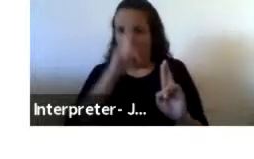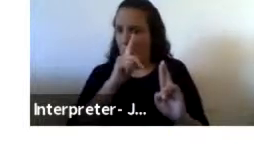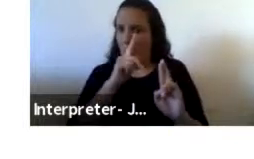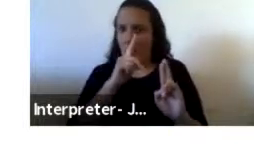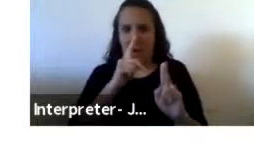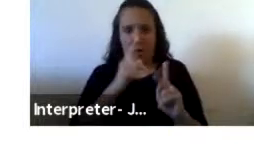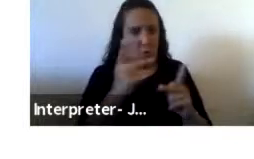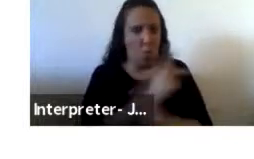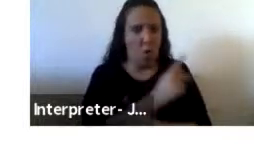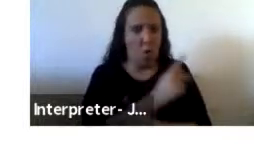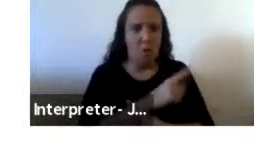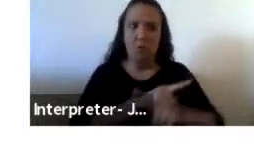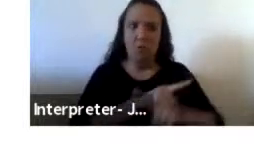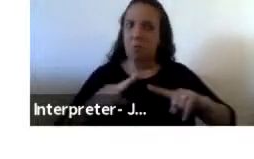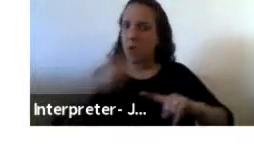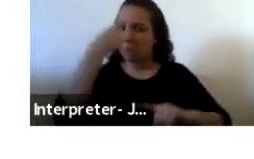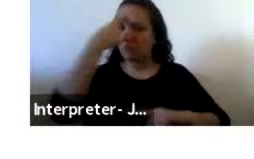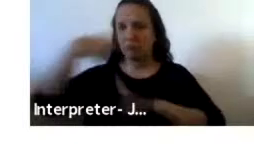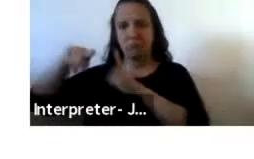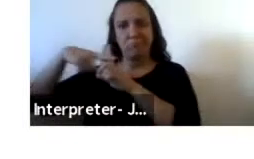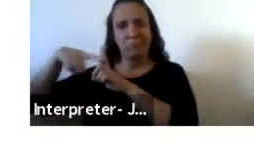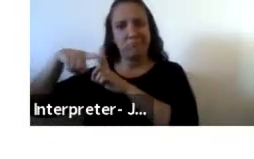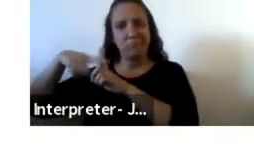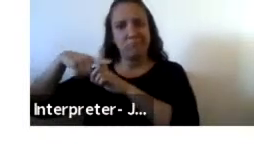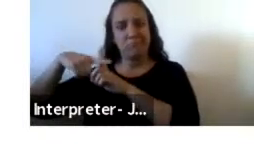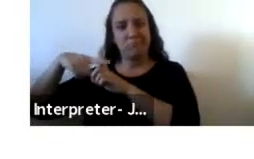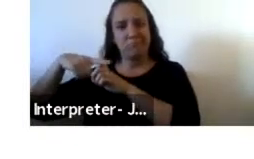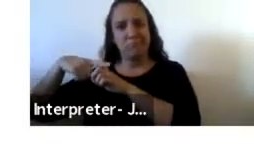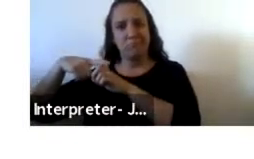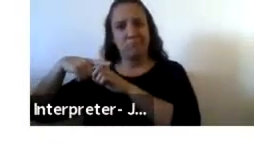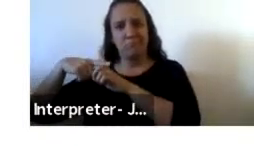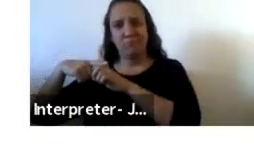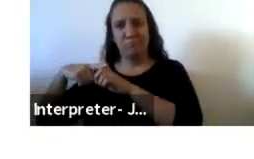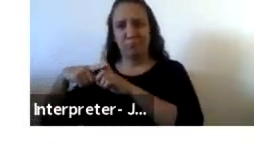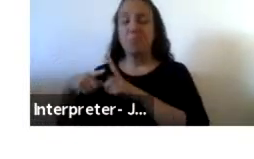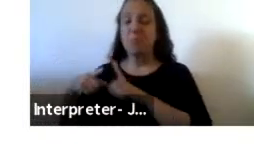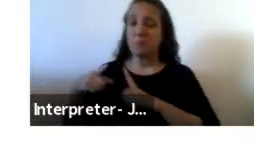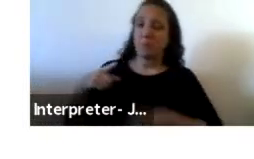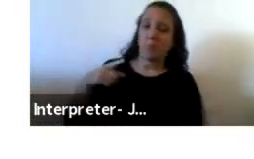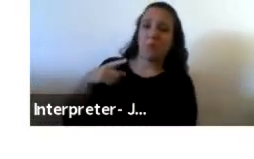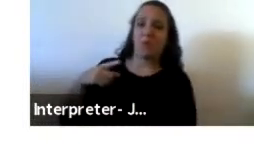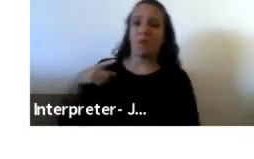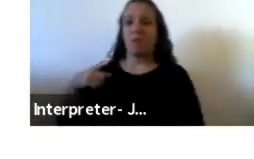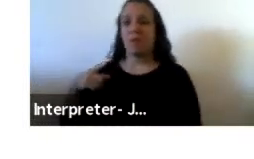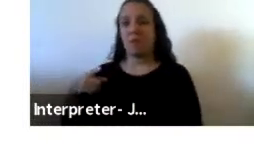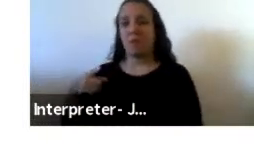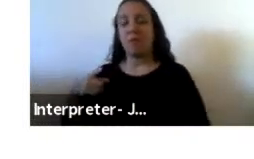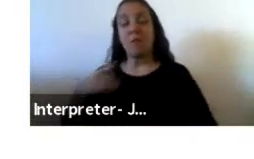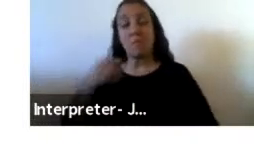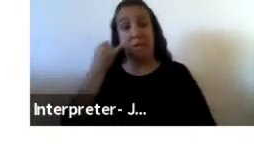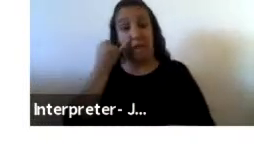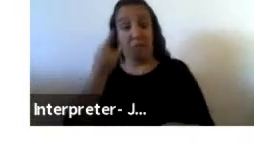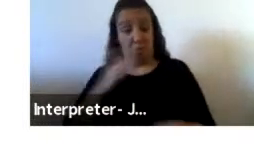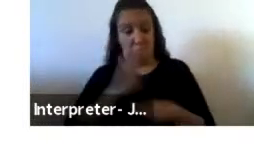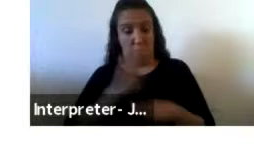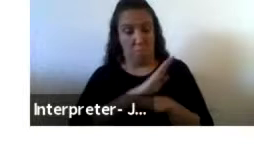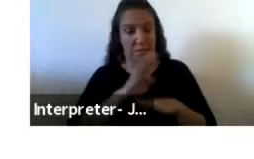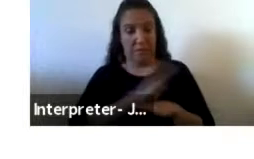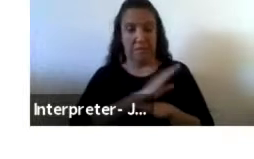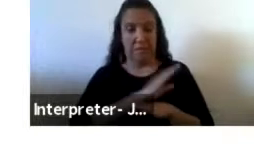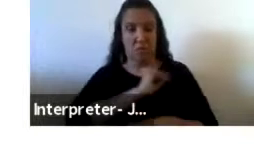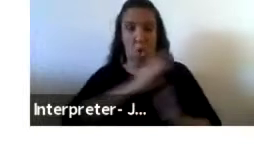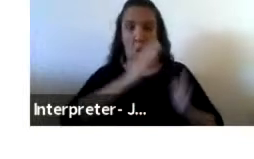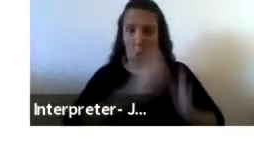stay encouraged and build an online community. I don't know how many of you have, as business owners have actually come in and expanded your